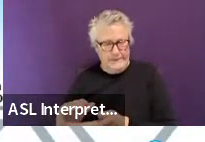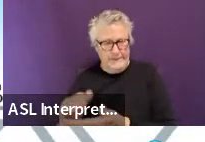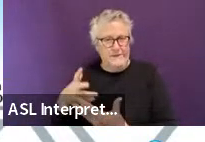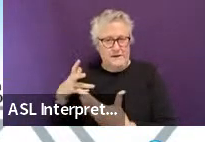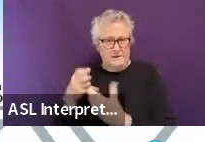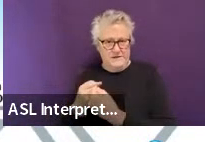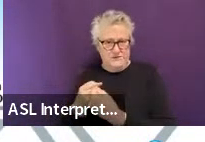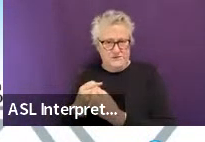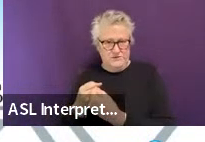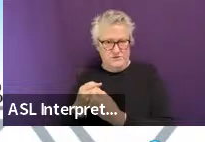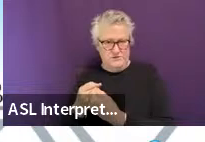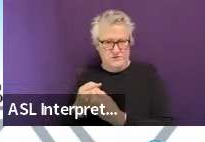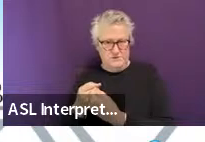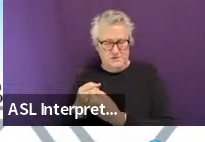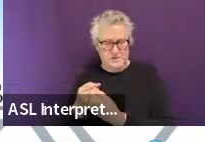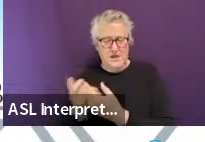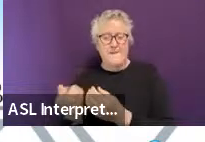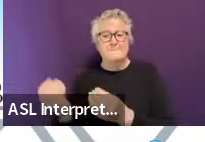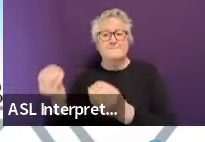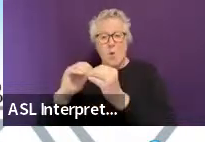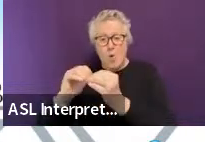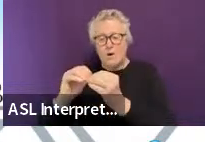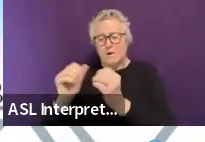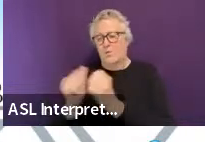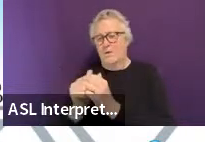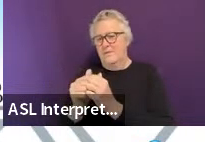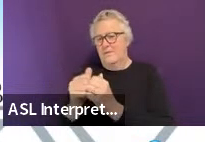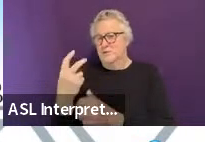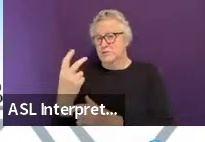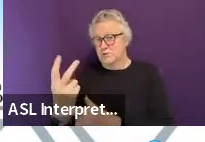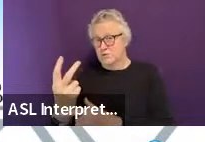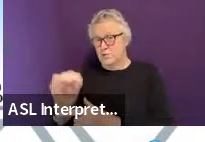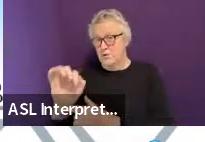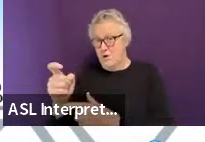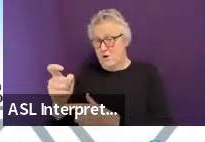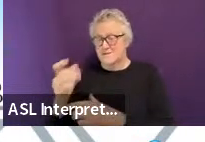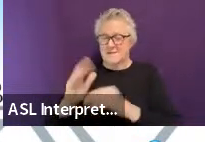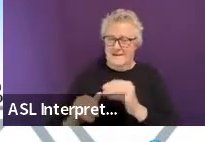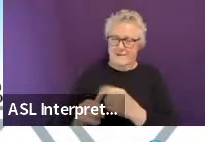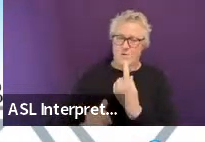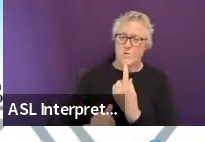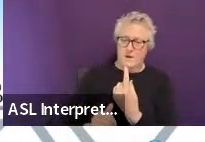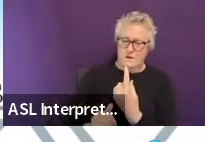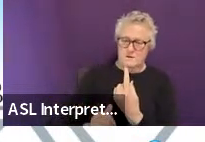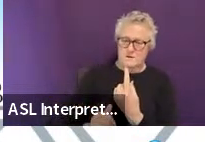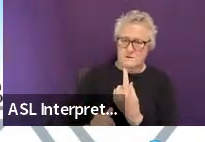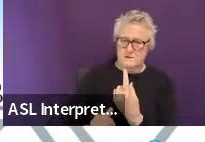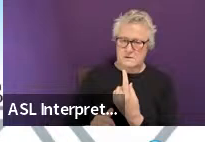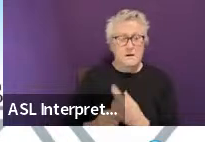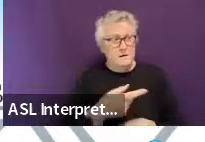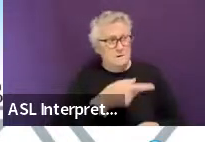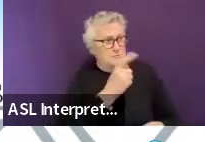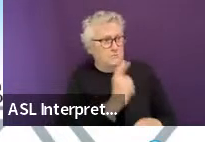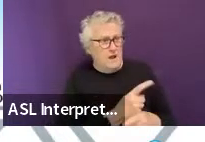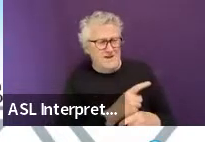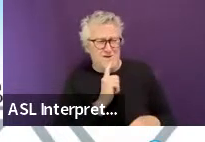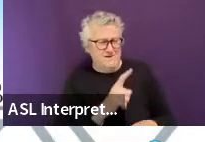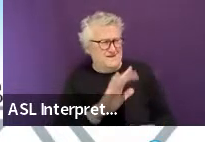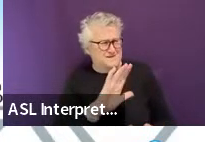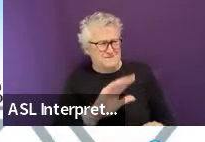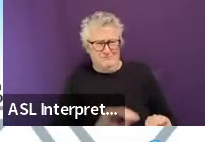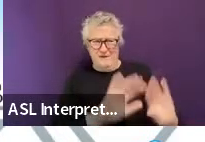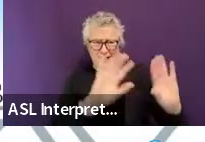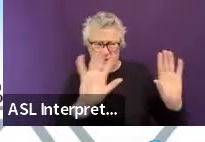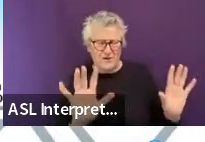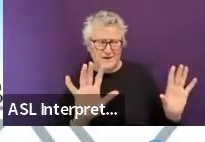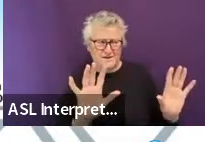more with the 2 ox than they will with the 1 ox for sure. Yeah, because the congestion, it's apparent when you look southbound. We can do all kinds of things here